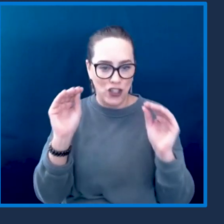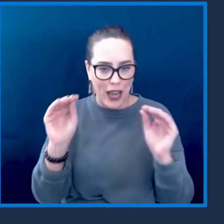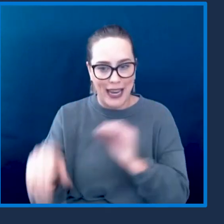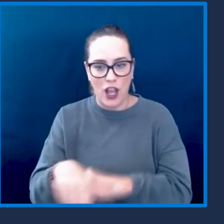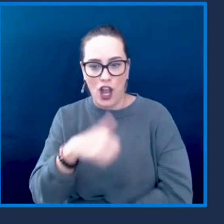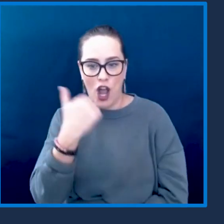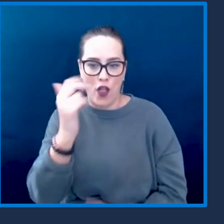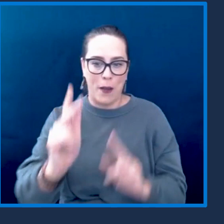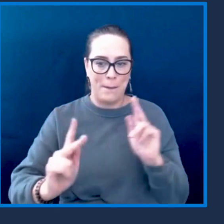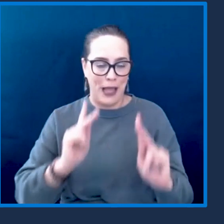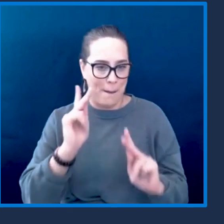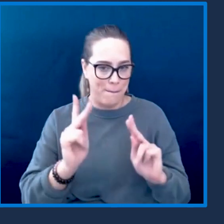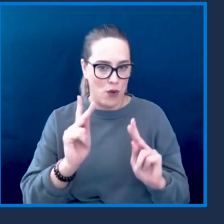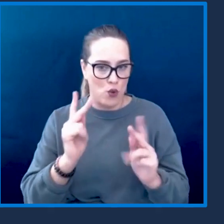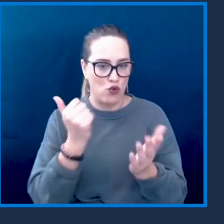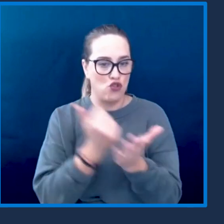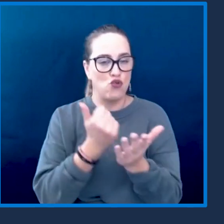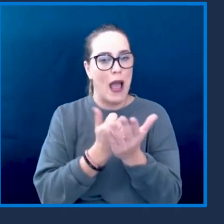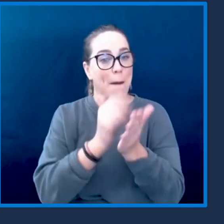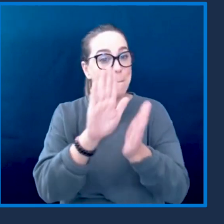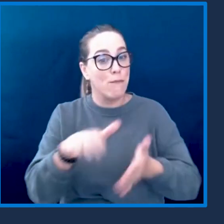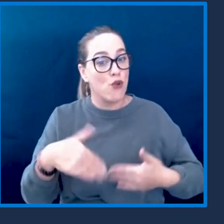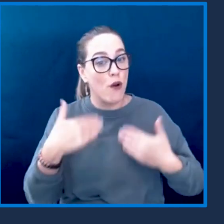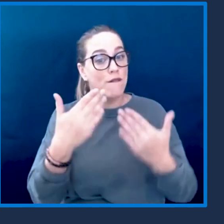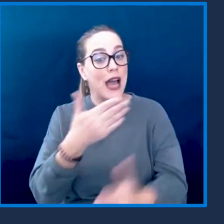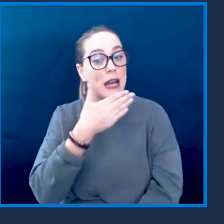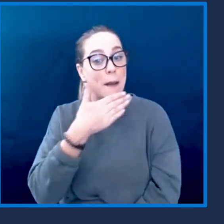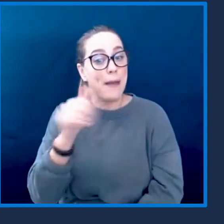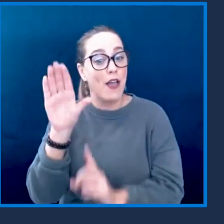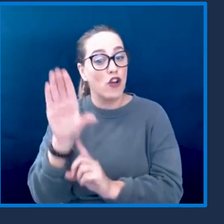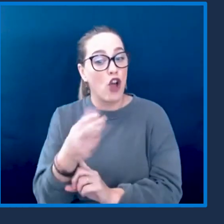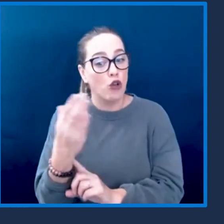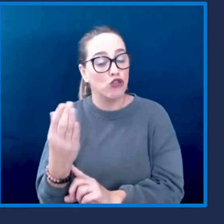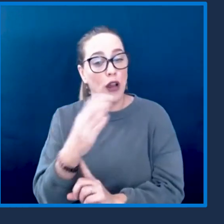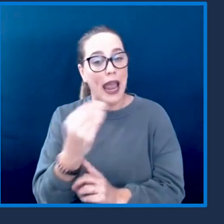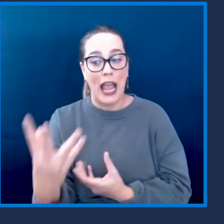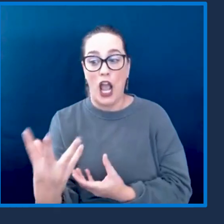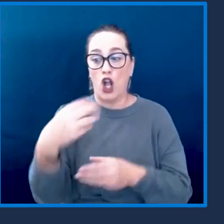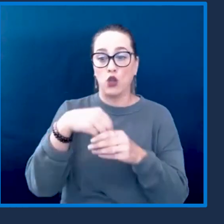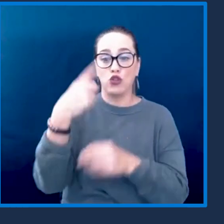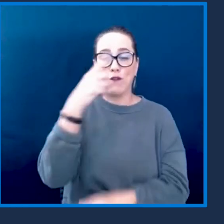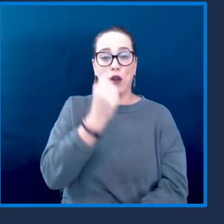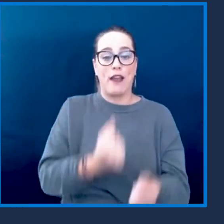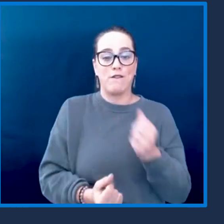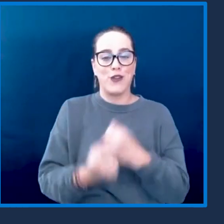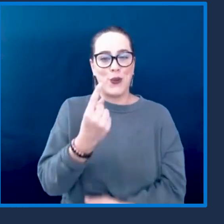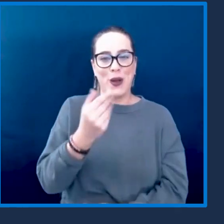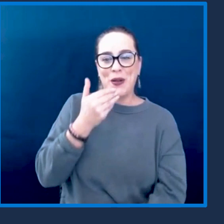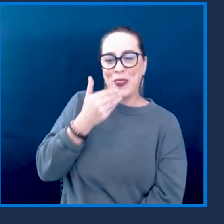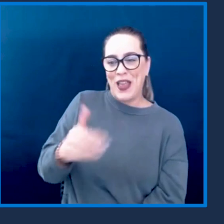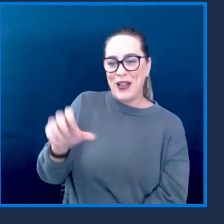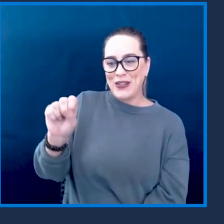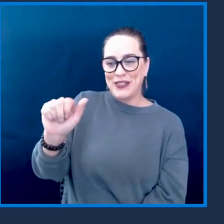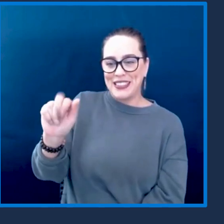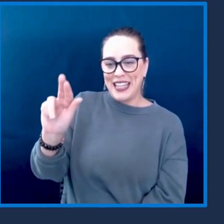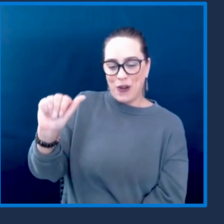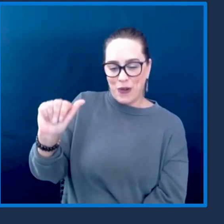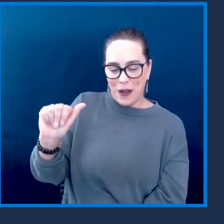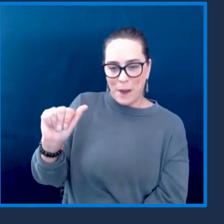help provide a better culture of inclusion for everyone. So thank you, Sara. Next, we're going to move on. We're going to go over ways to